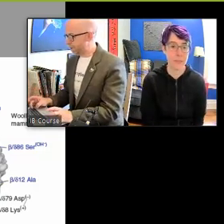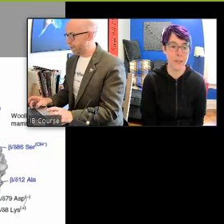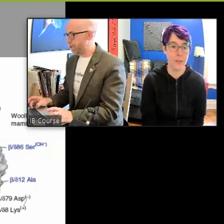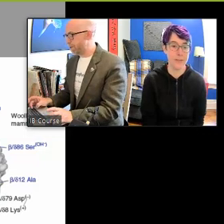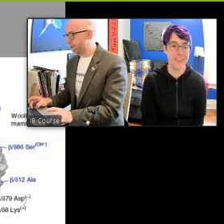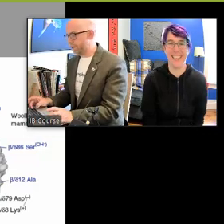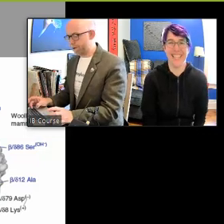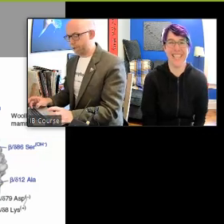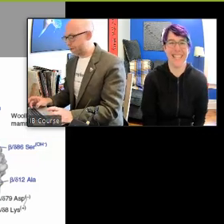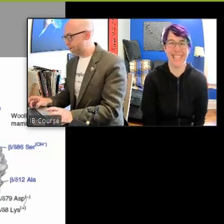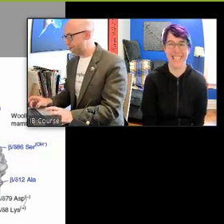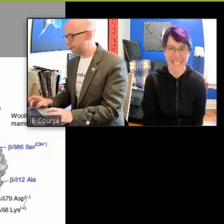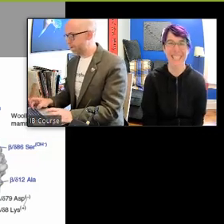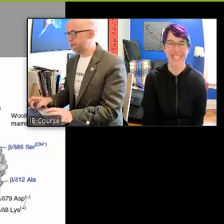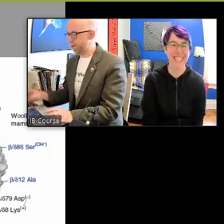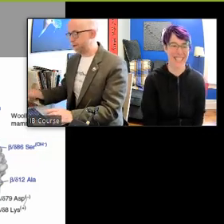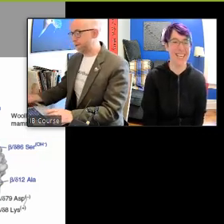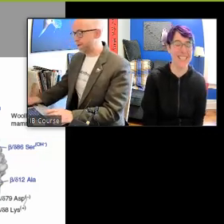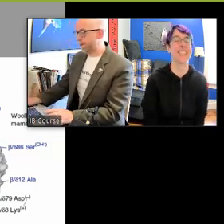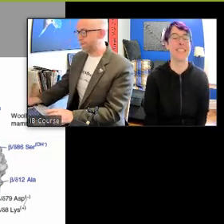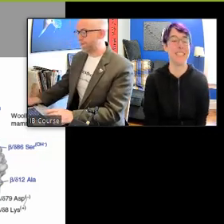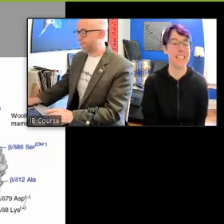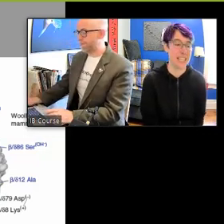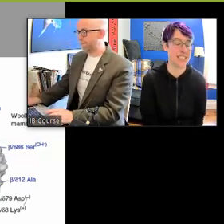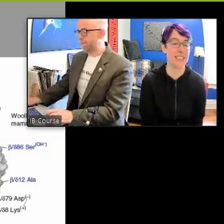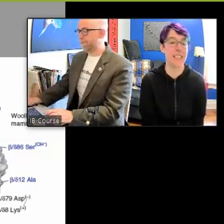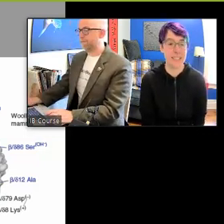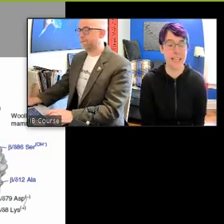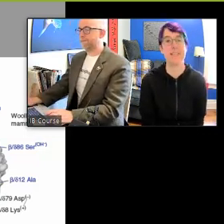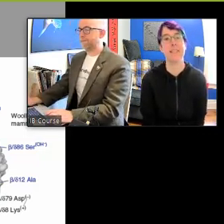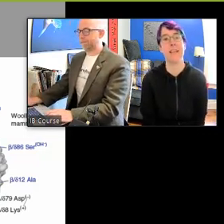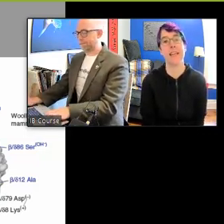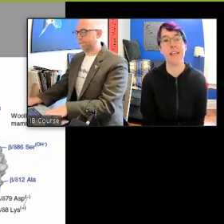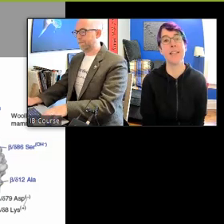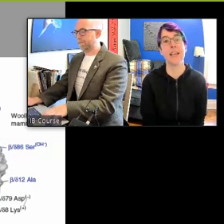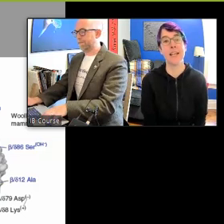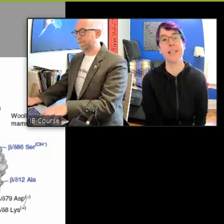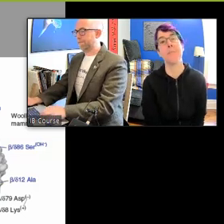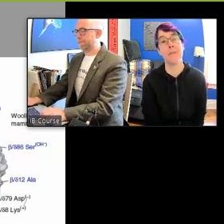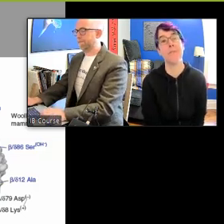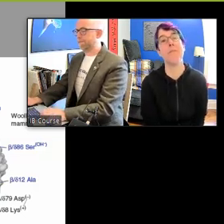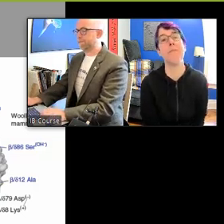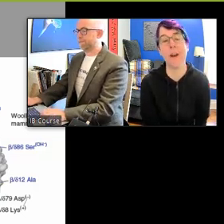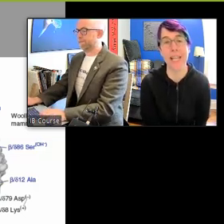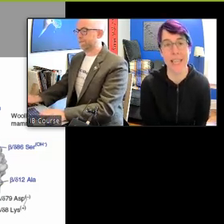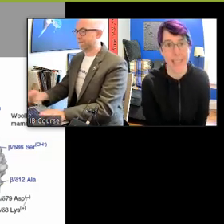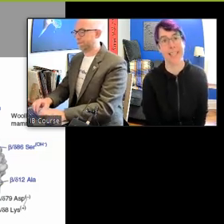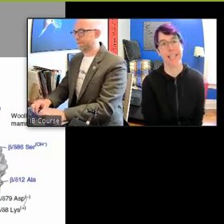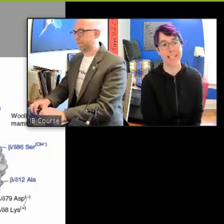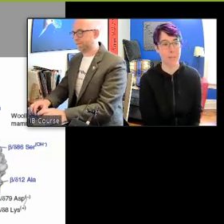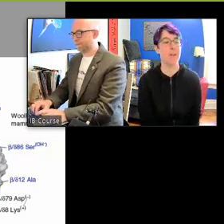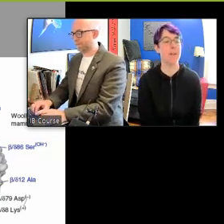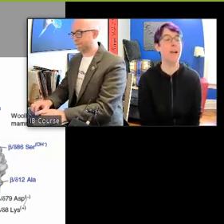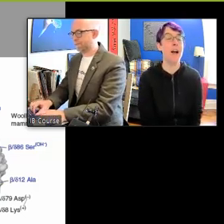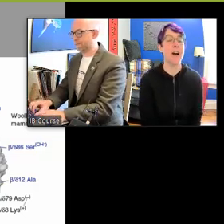You can do it. You can do it. You can do it. You can do it. You can do it. You can do it. You can Good. Do it. Yes. Yes, it is an example, very likely